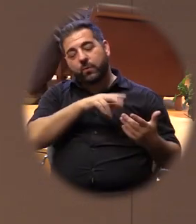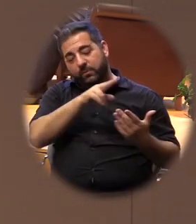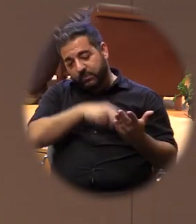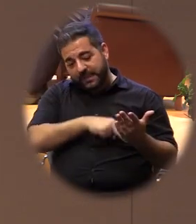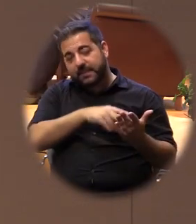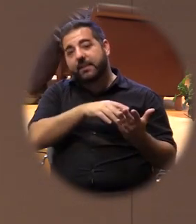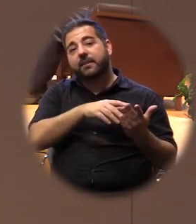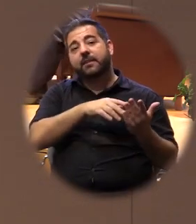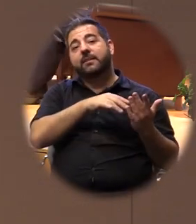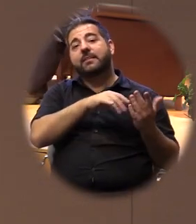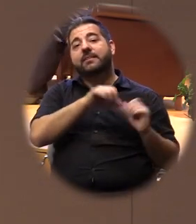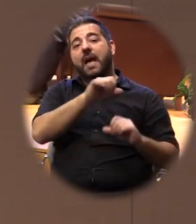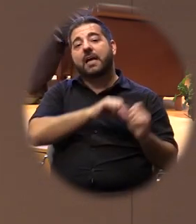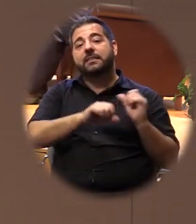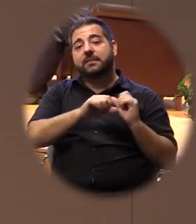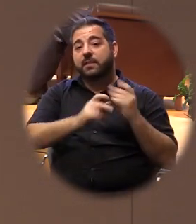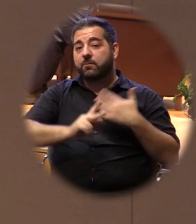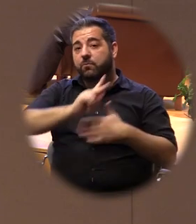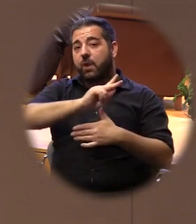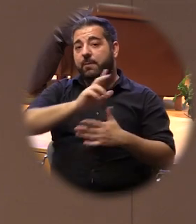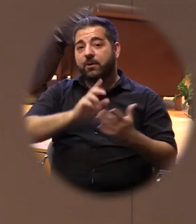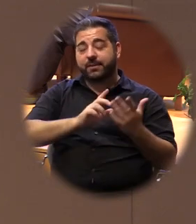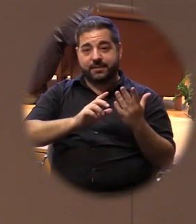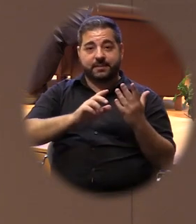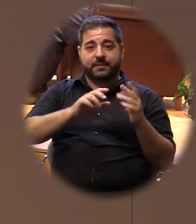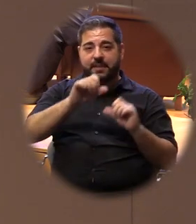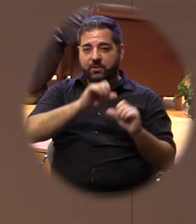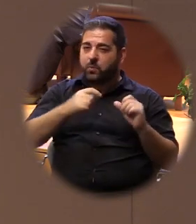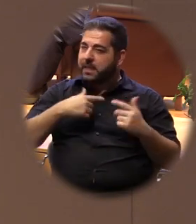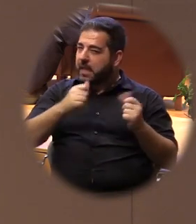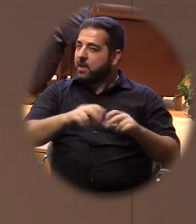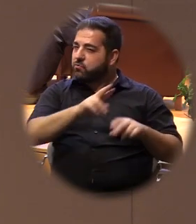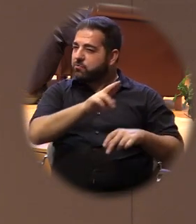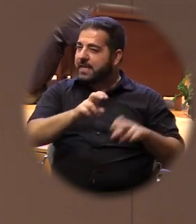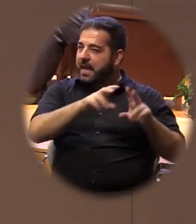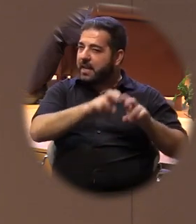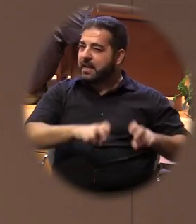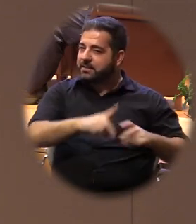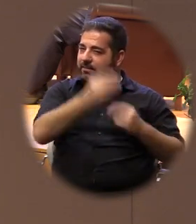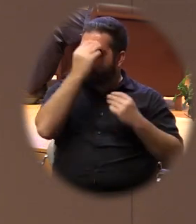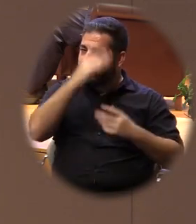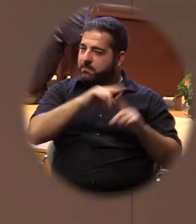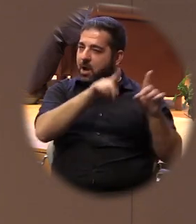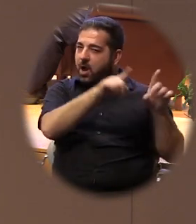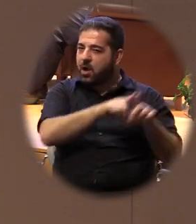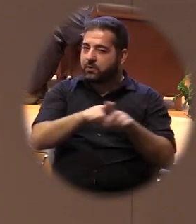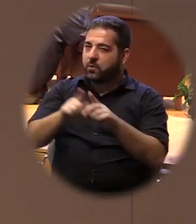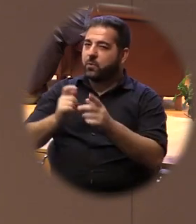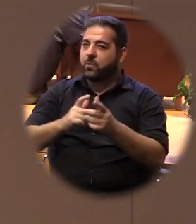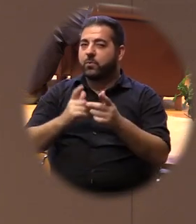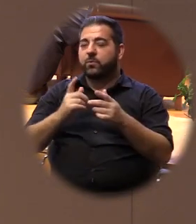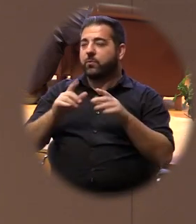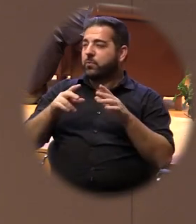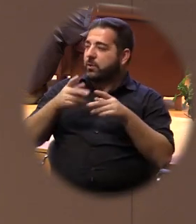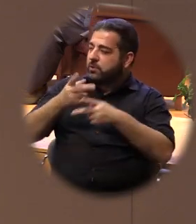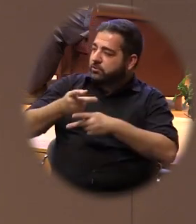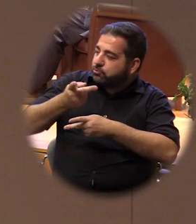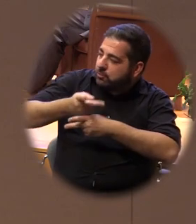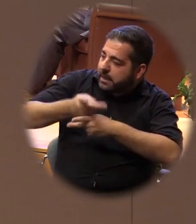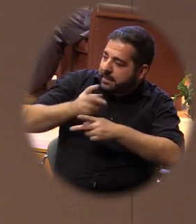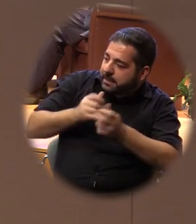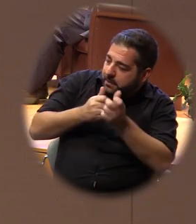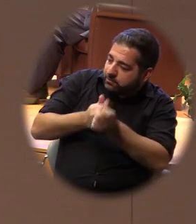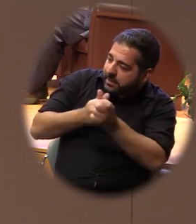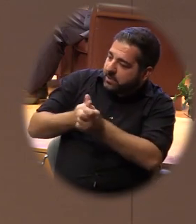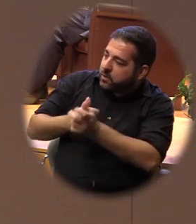primary science, sometimes we reanalyze the data, but also we are carefully tracking the uptake. We are interested in